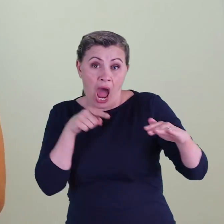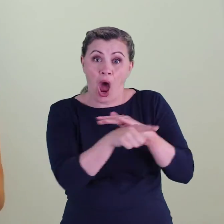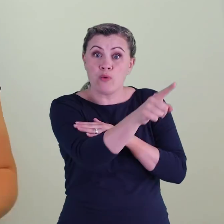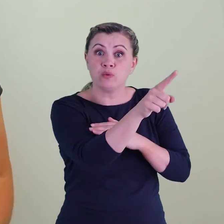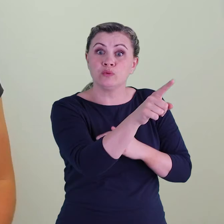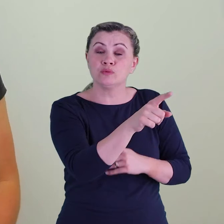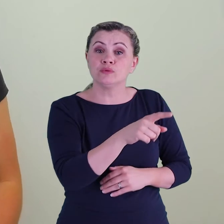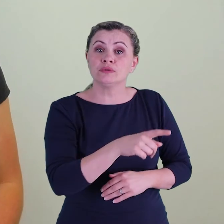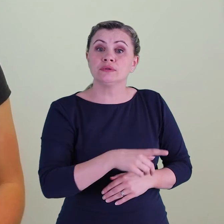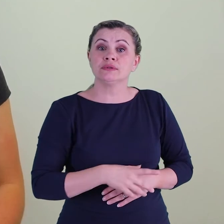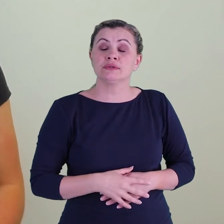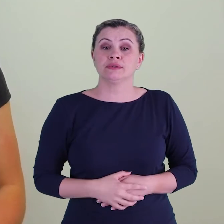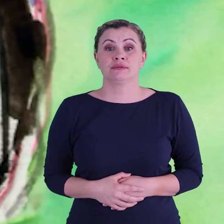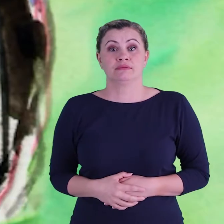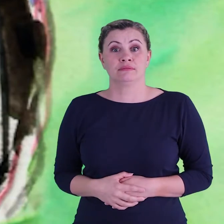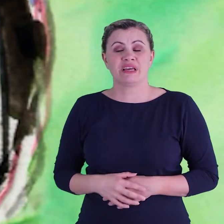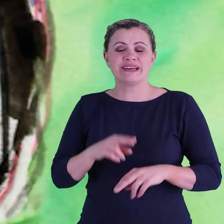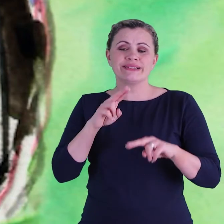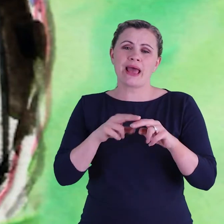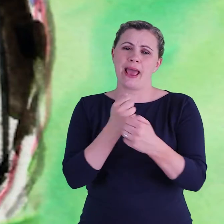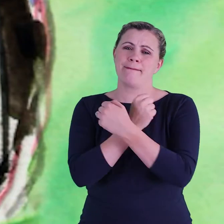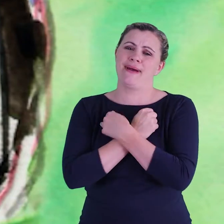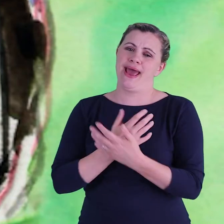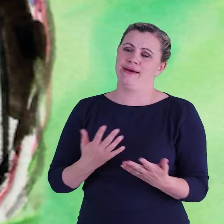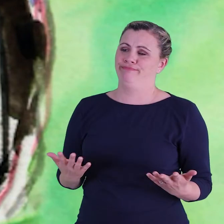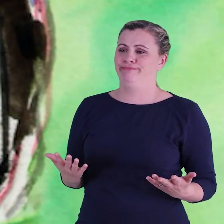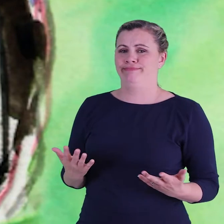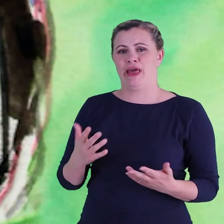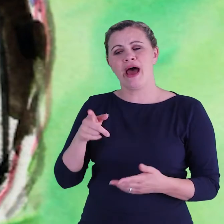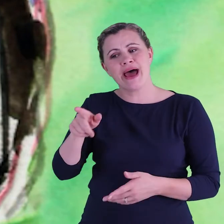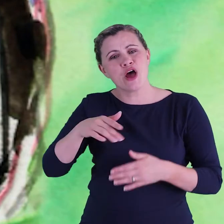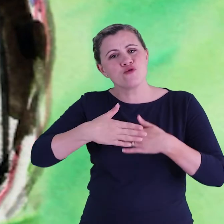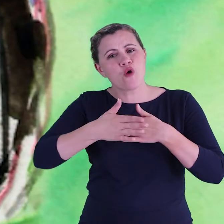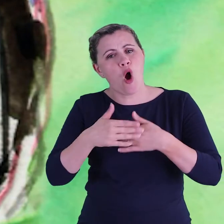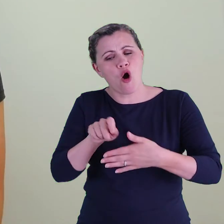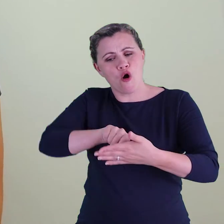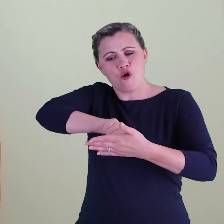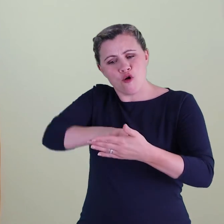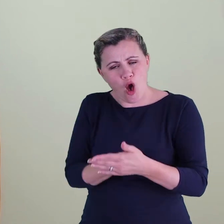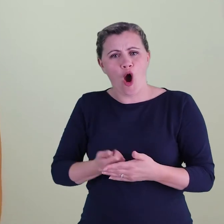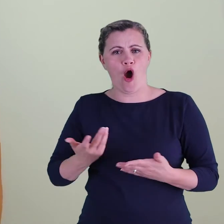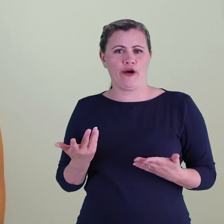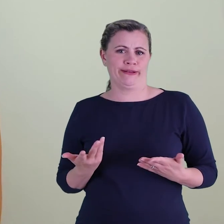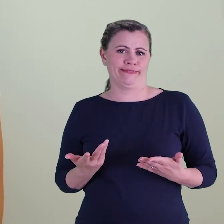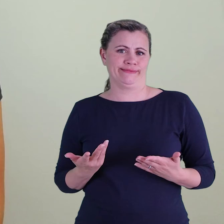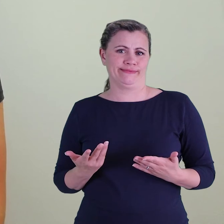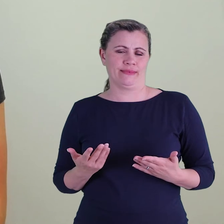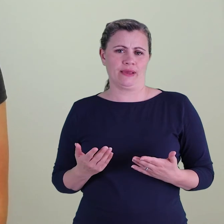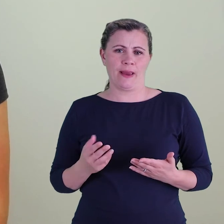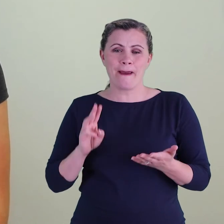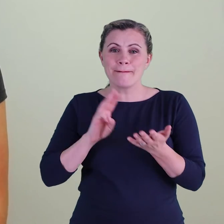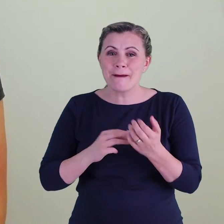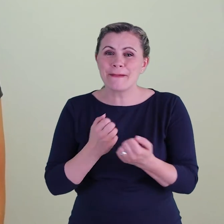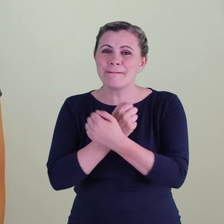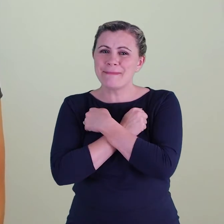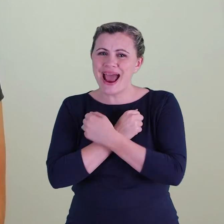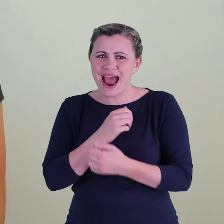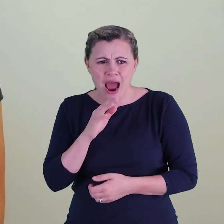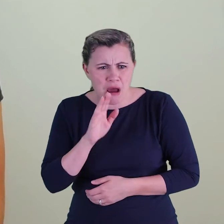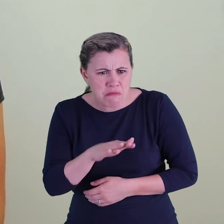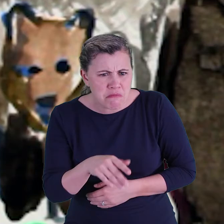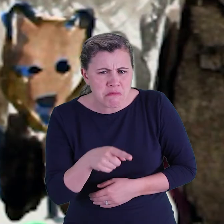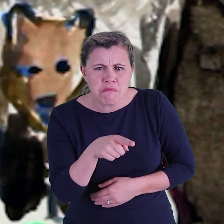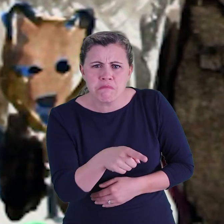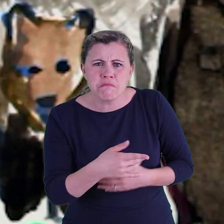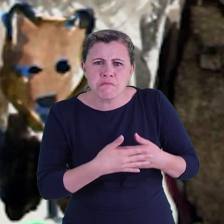downstairs with not a sorry or goodbye. "Always lock the door," said Daddy Bear with relief. Mummy Bear shook